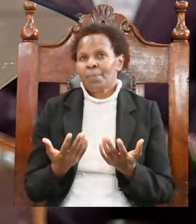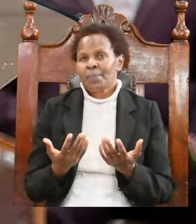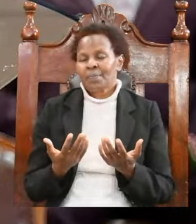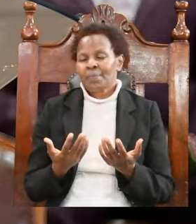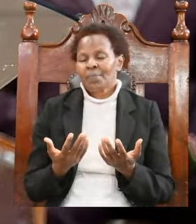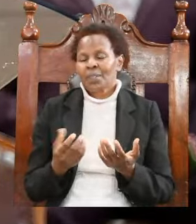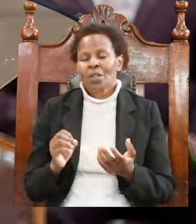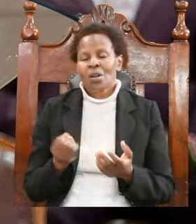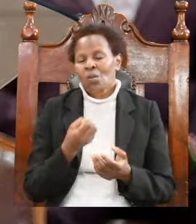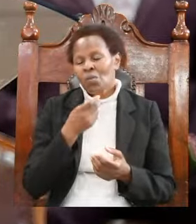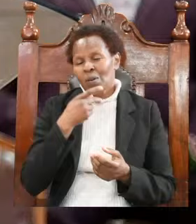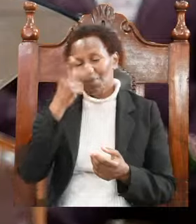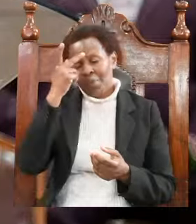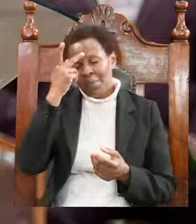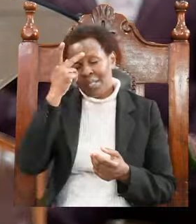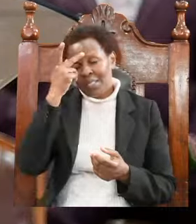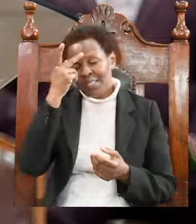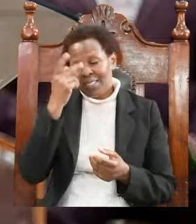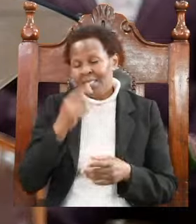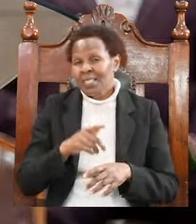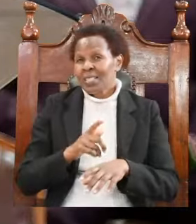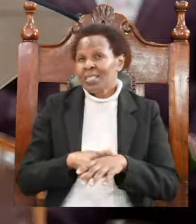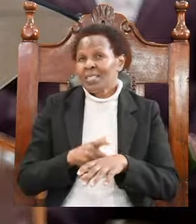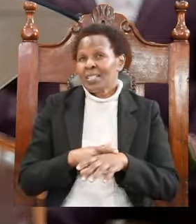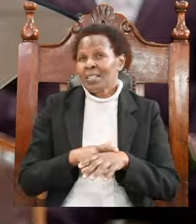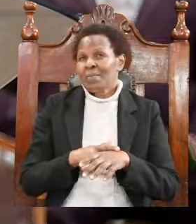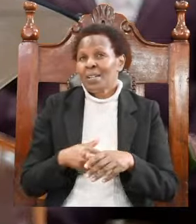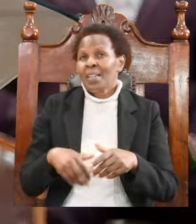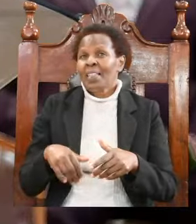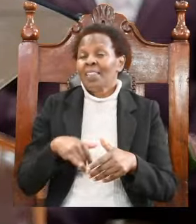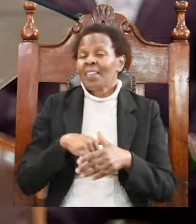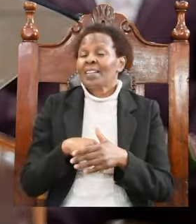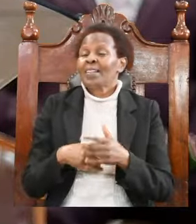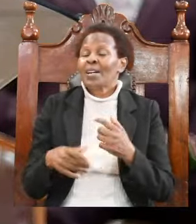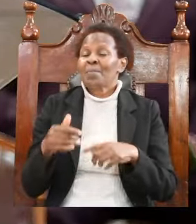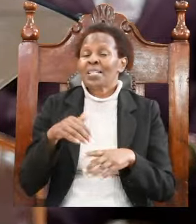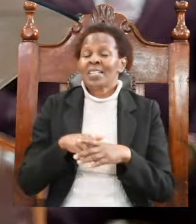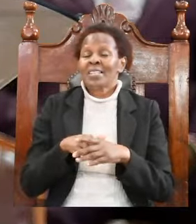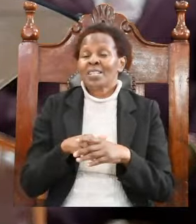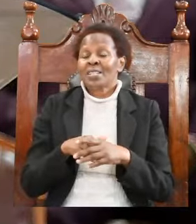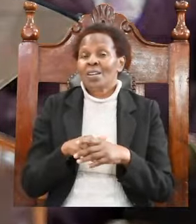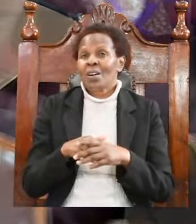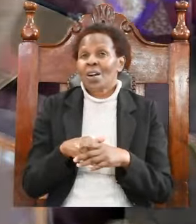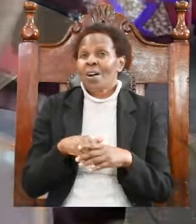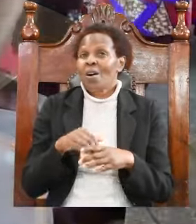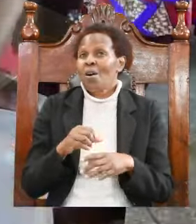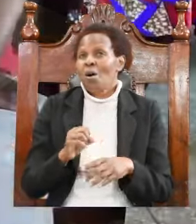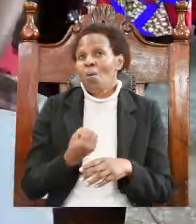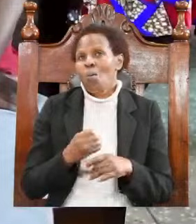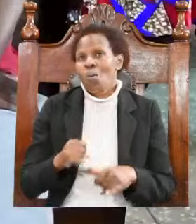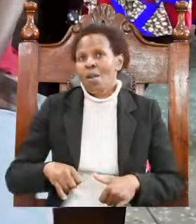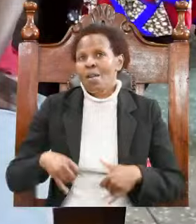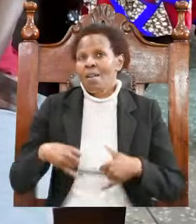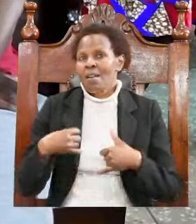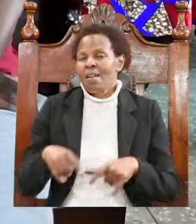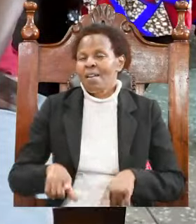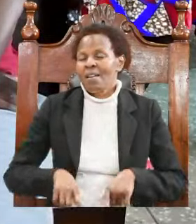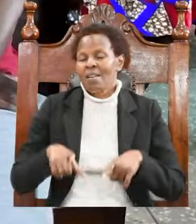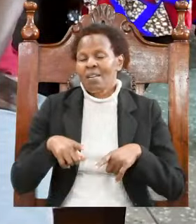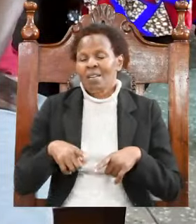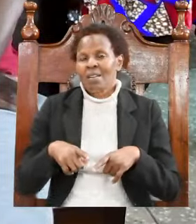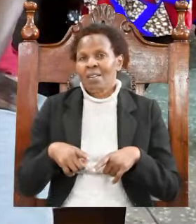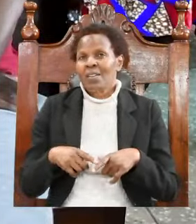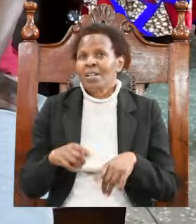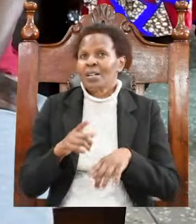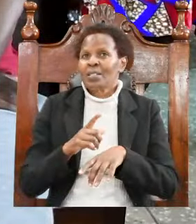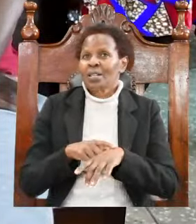our parents, wakati imefika that you are at the end of your life, this was a point where